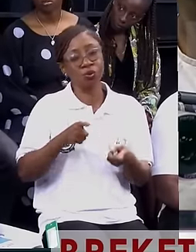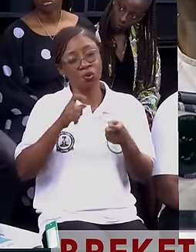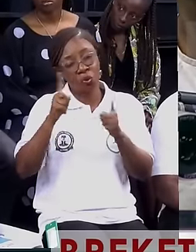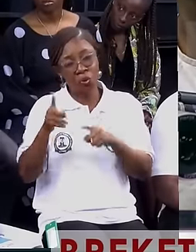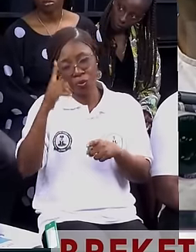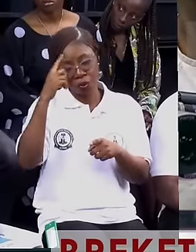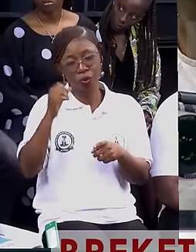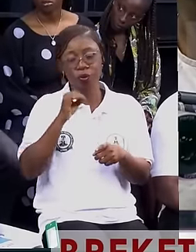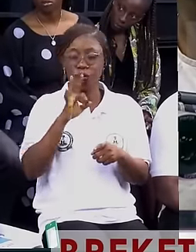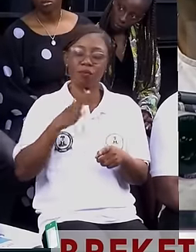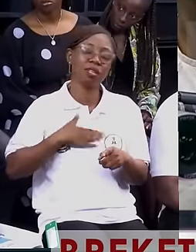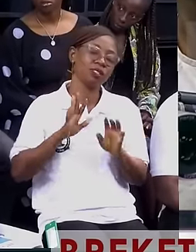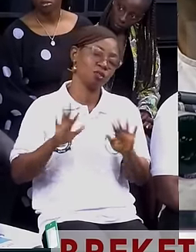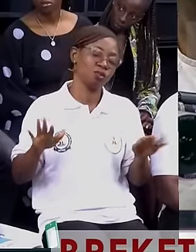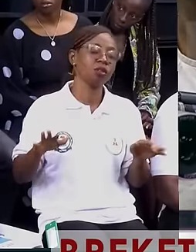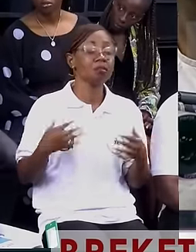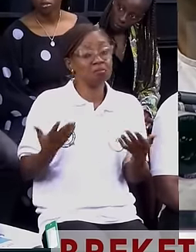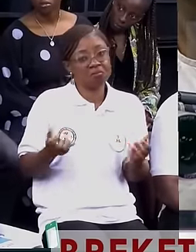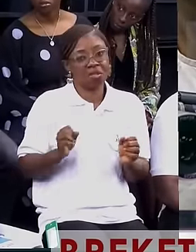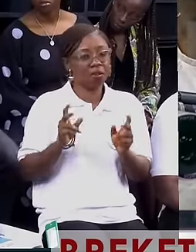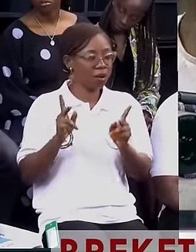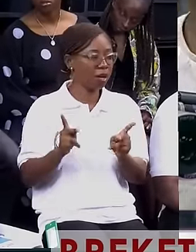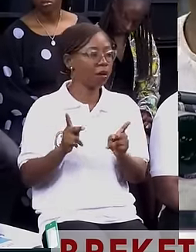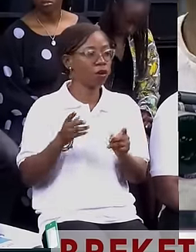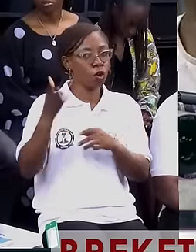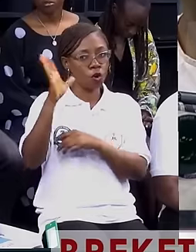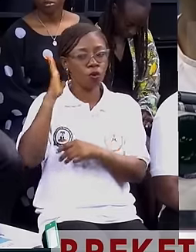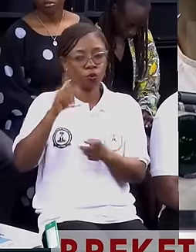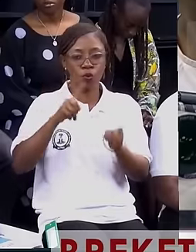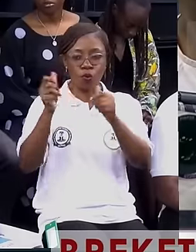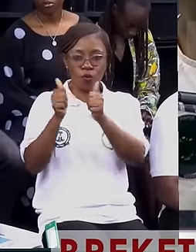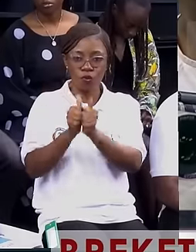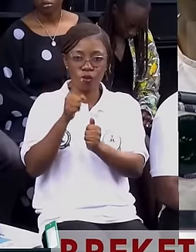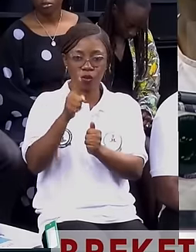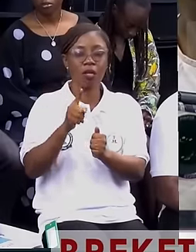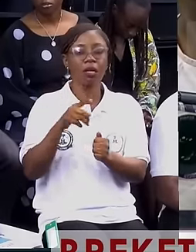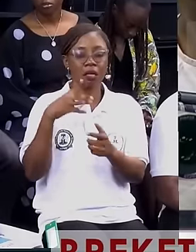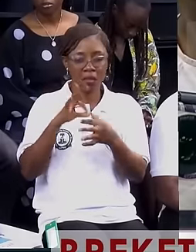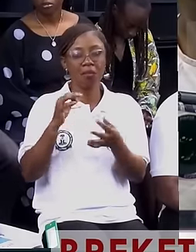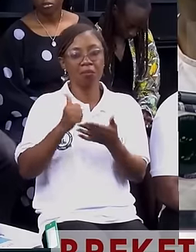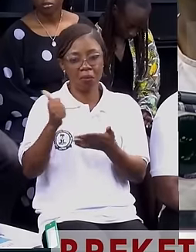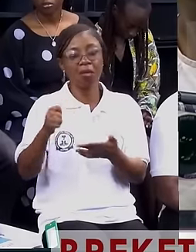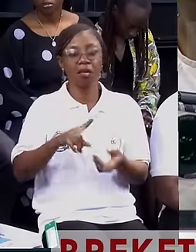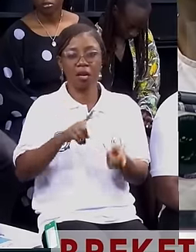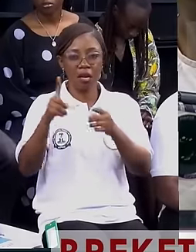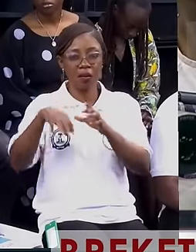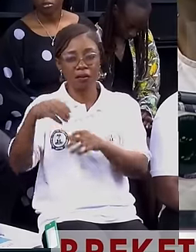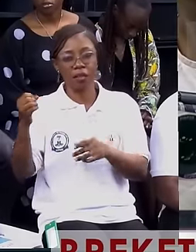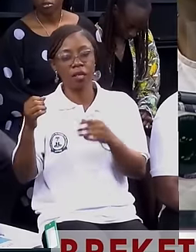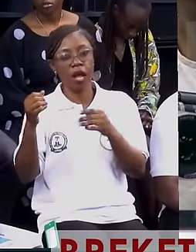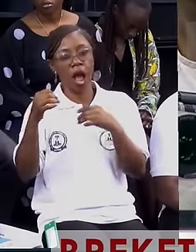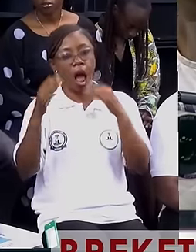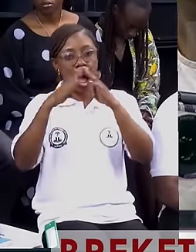the kids and the rest of this. She said, okay, that God will go with me. I said, Amen. So I left the house that night. I got